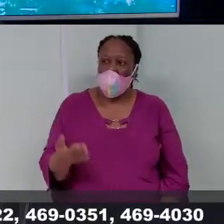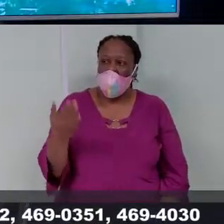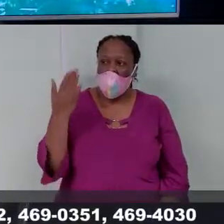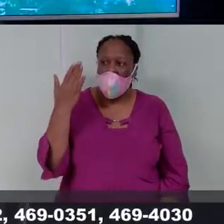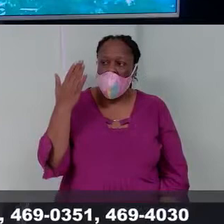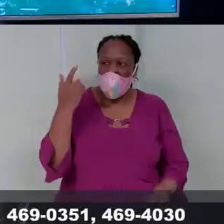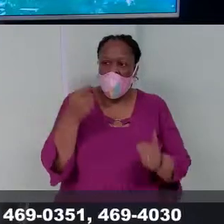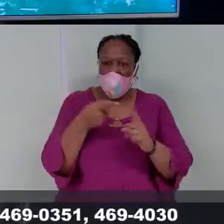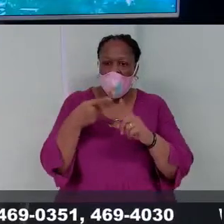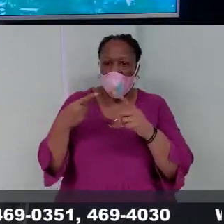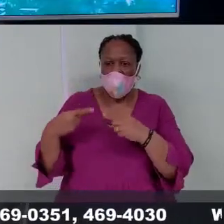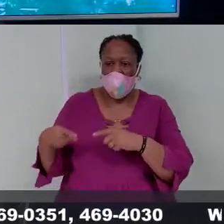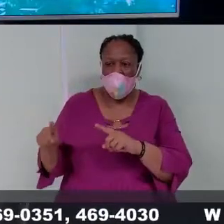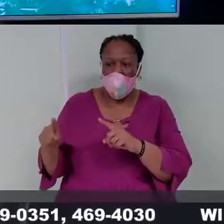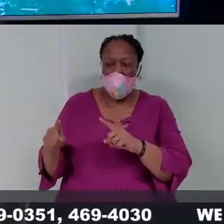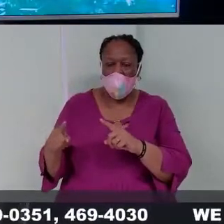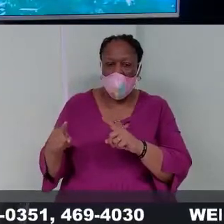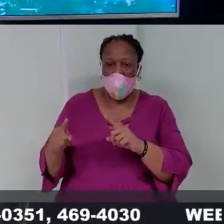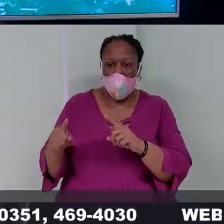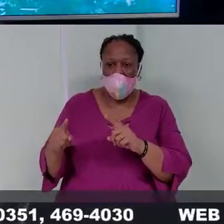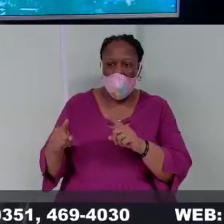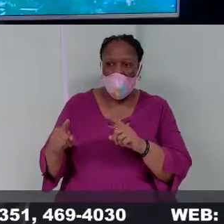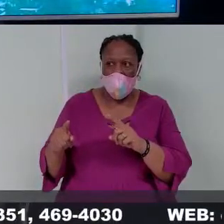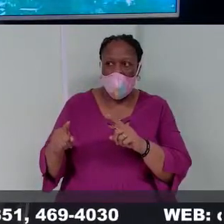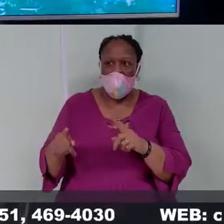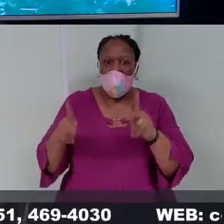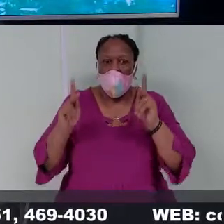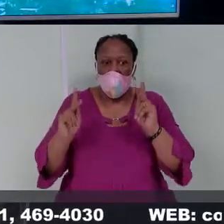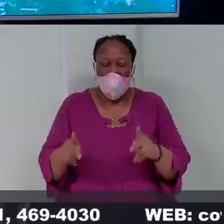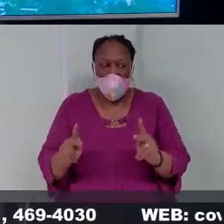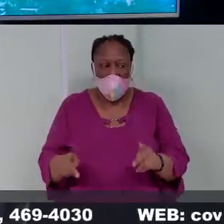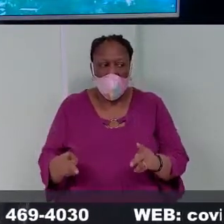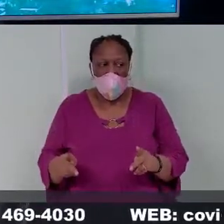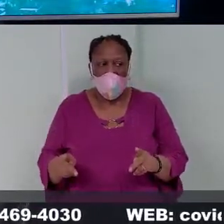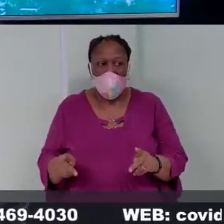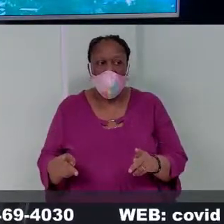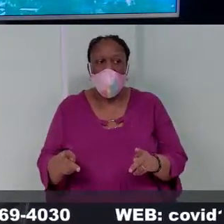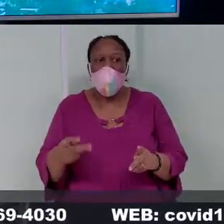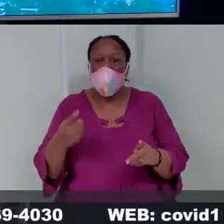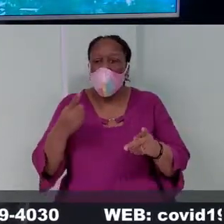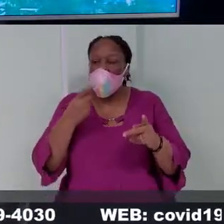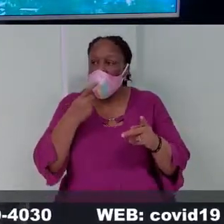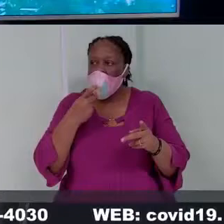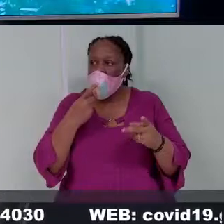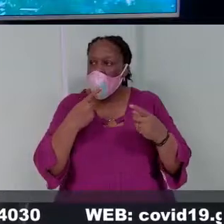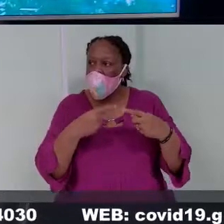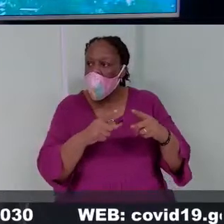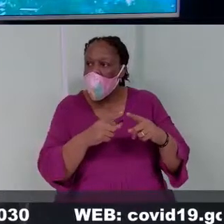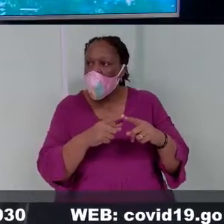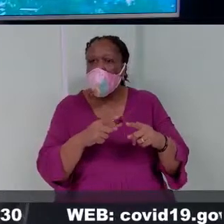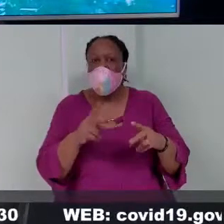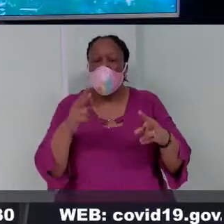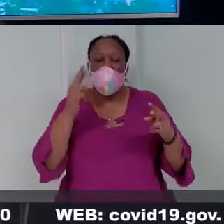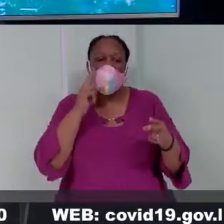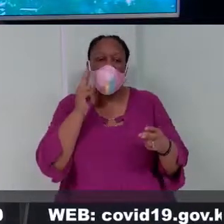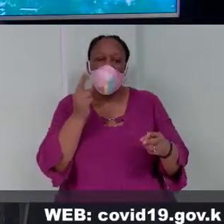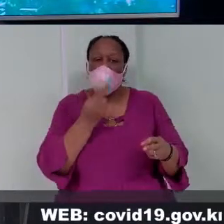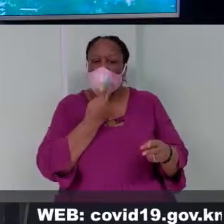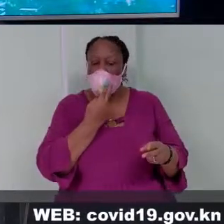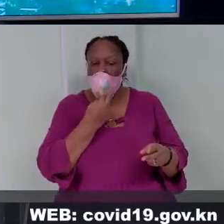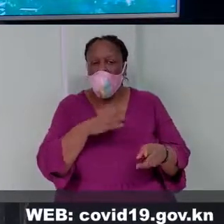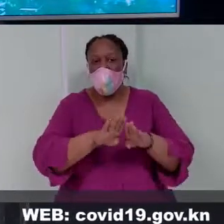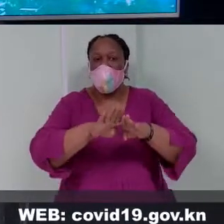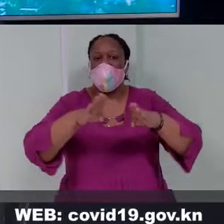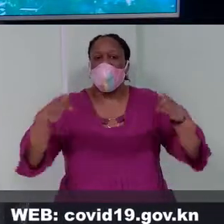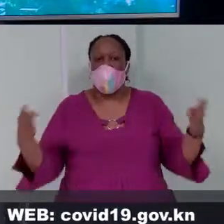are sectioned off. It's highly unfair that Park Hyatt restaurant is open to the public and